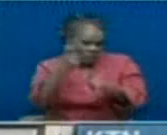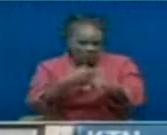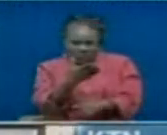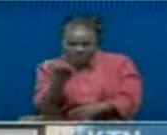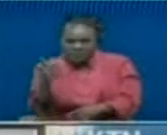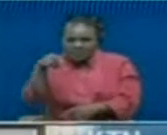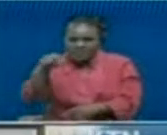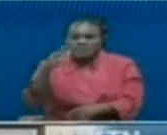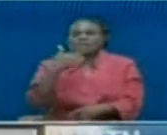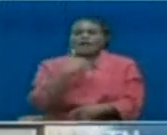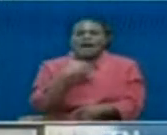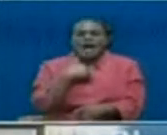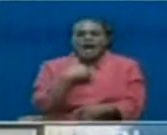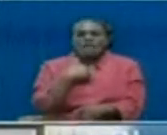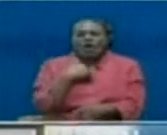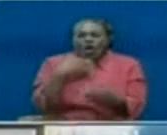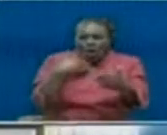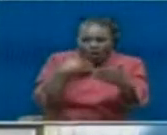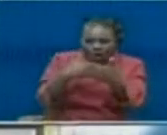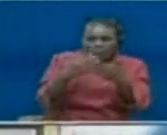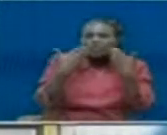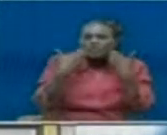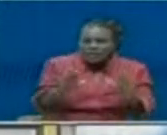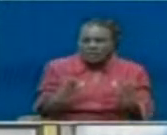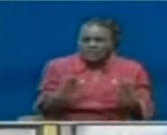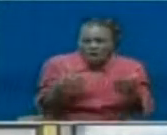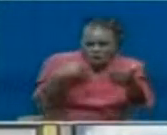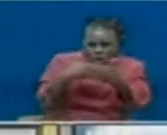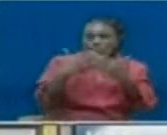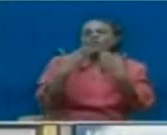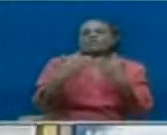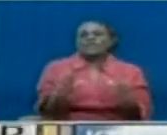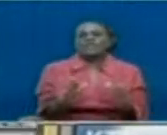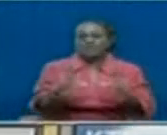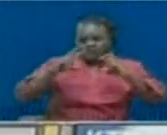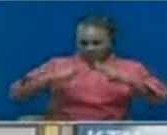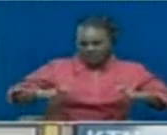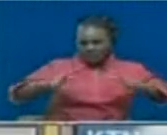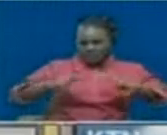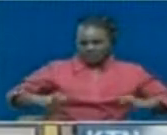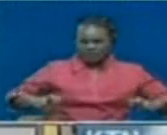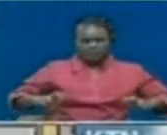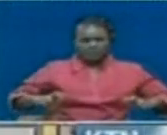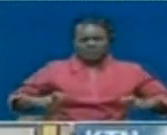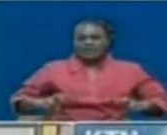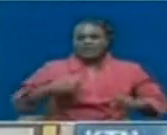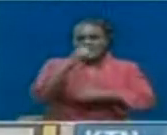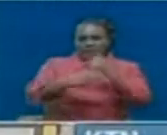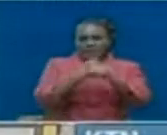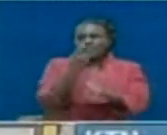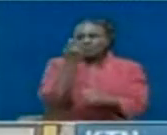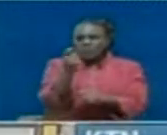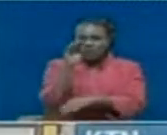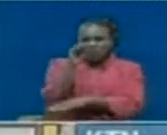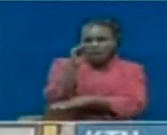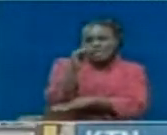they are on the tail end of quote, tail end of the investigation. A few years ago, a request for legal